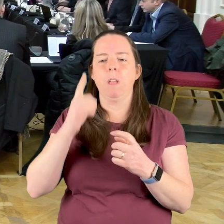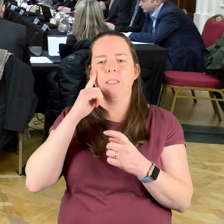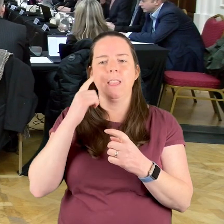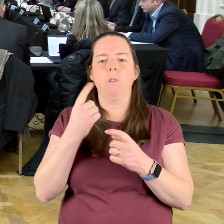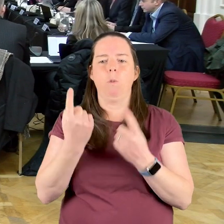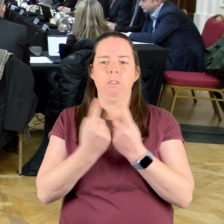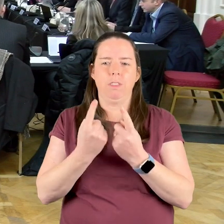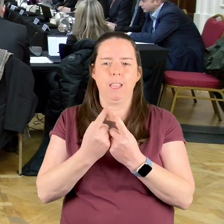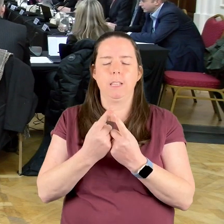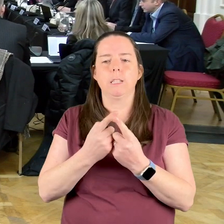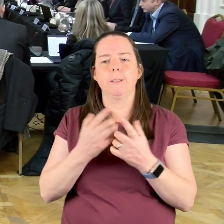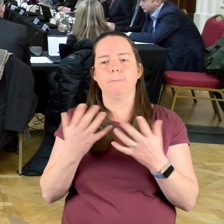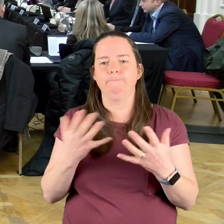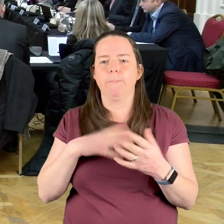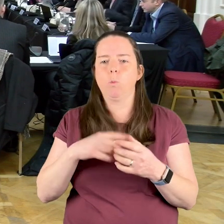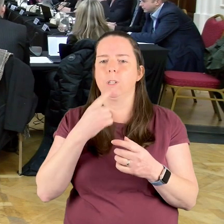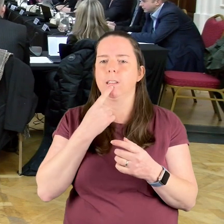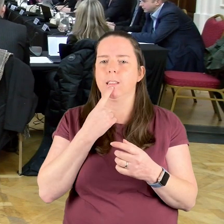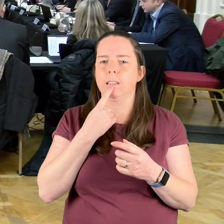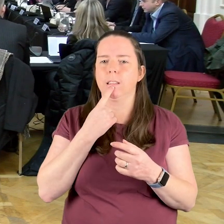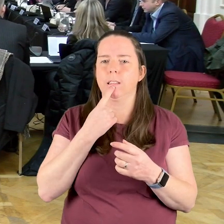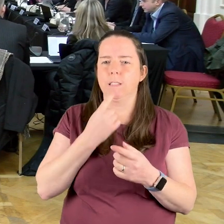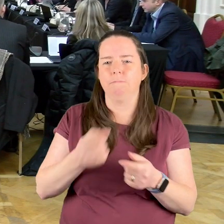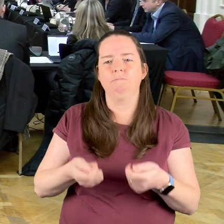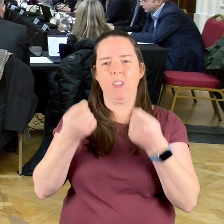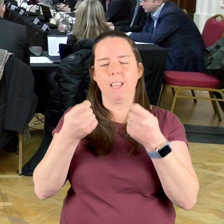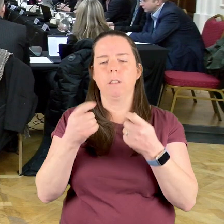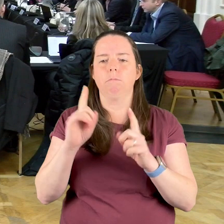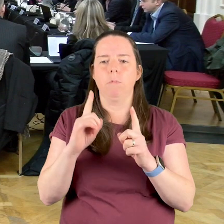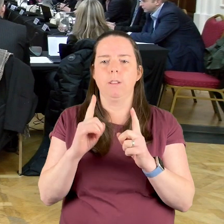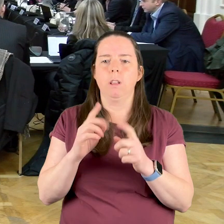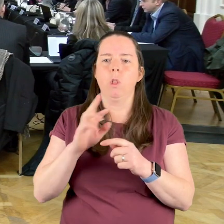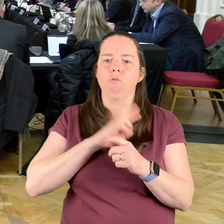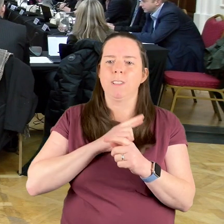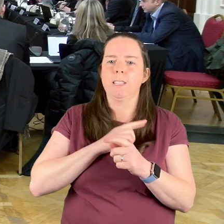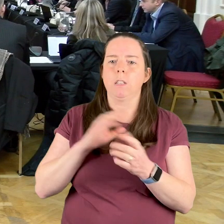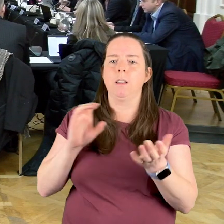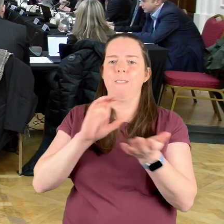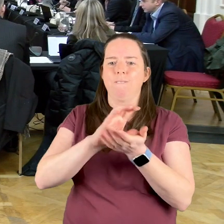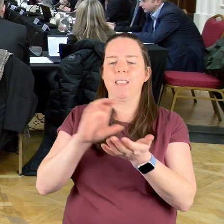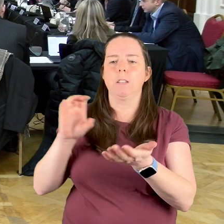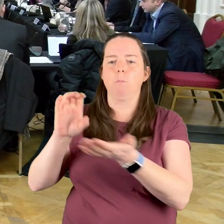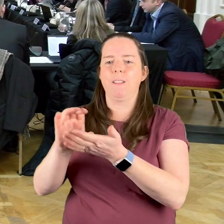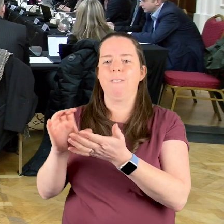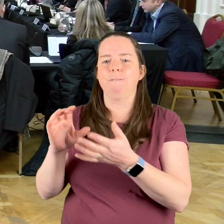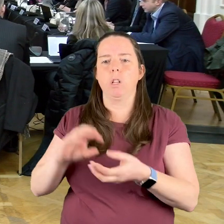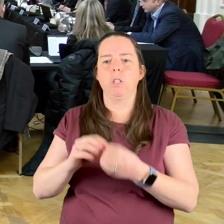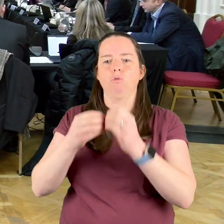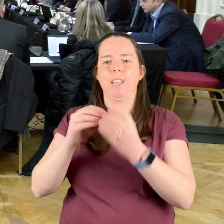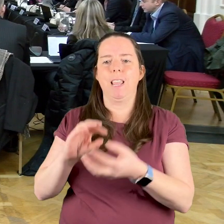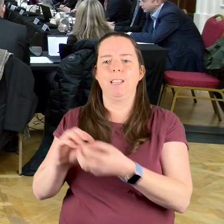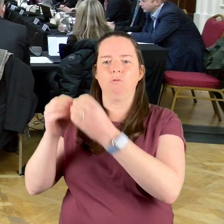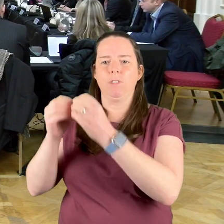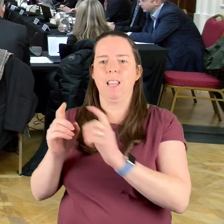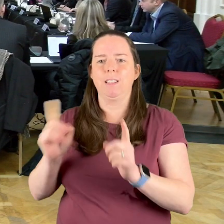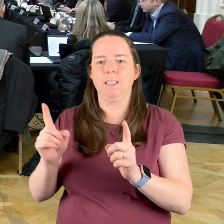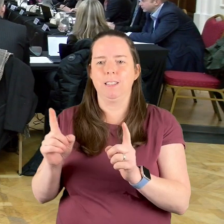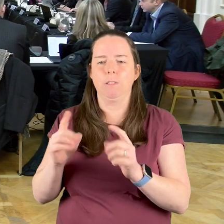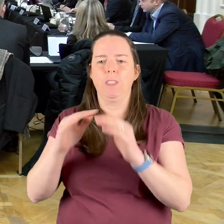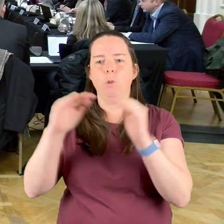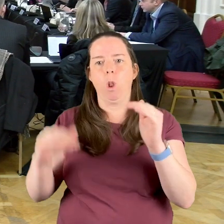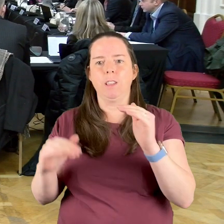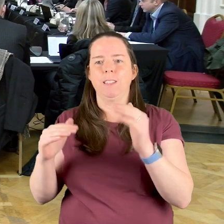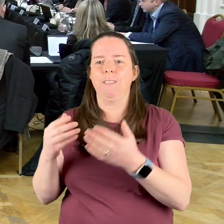just kind of highlight again is the reason that we've created both of the investment fund and the inequalities funds in the way